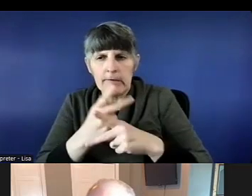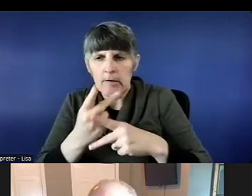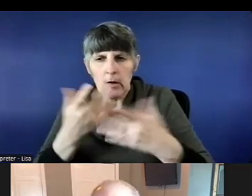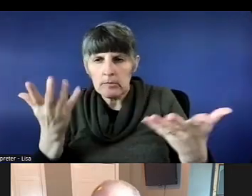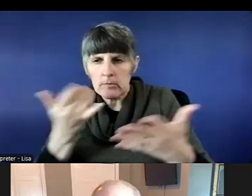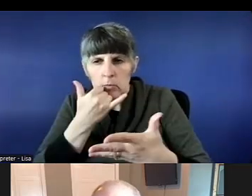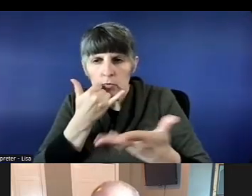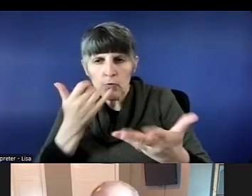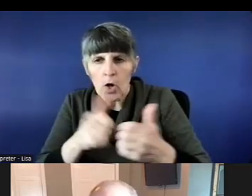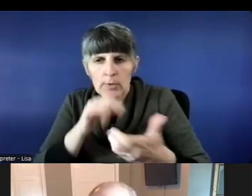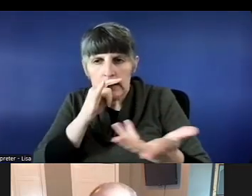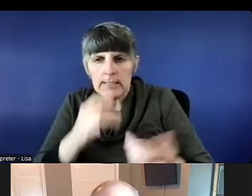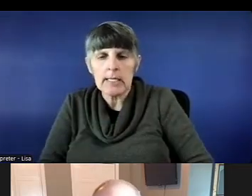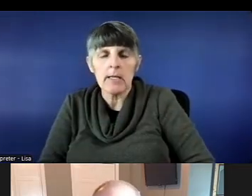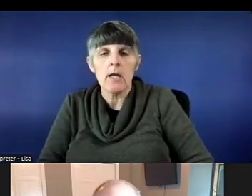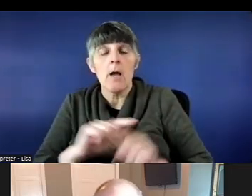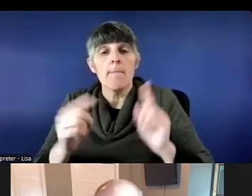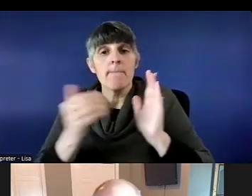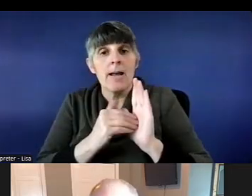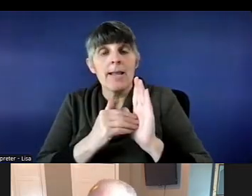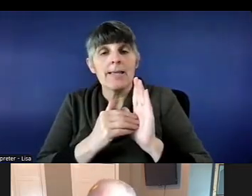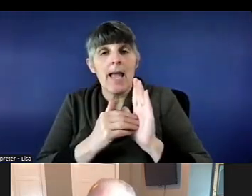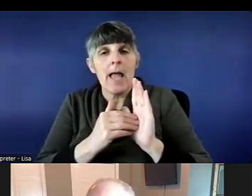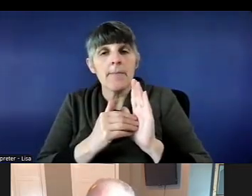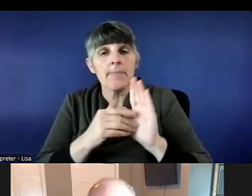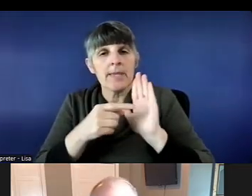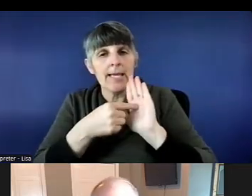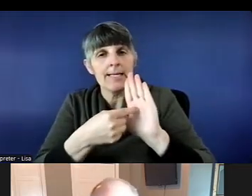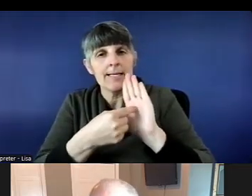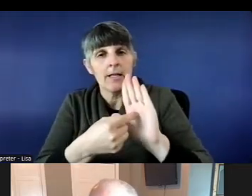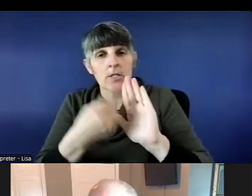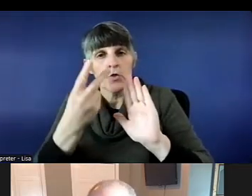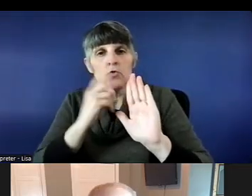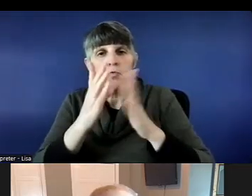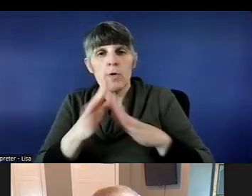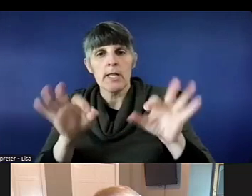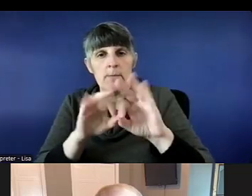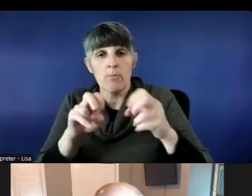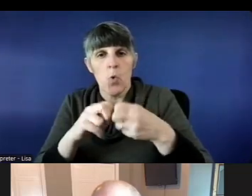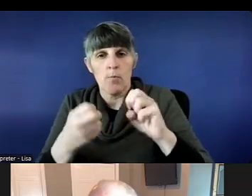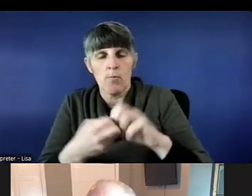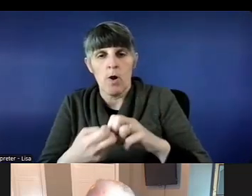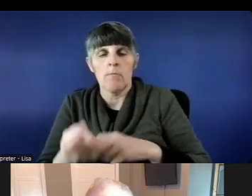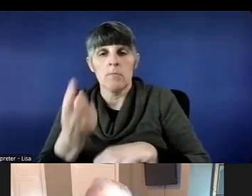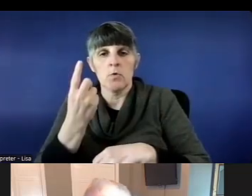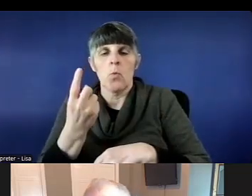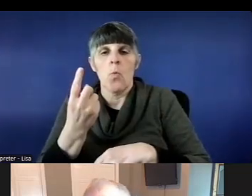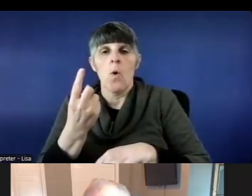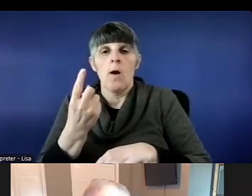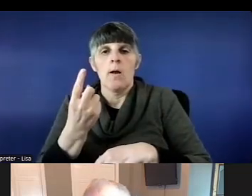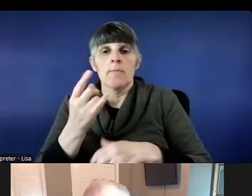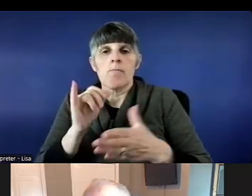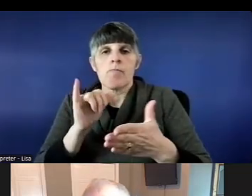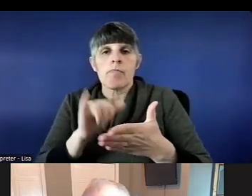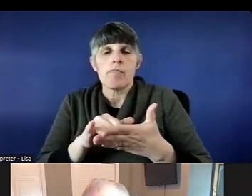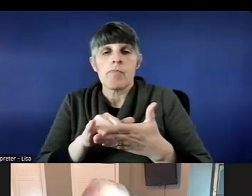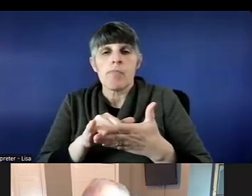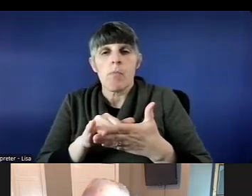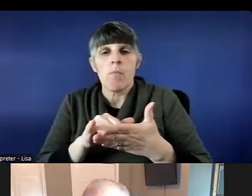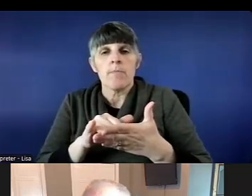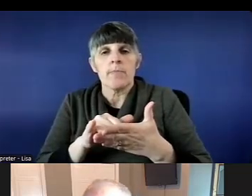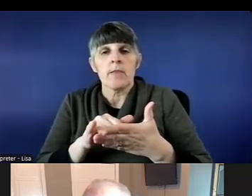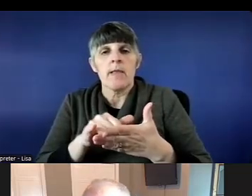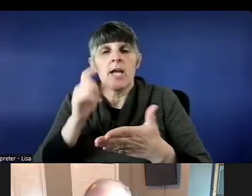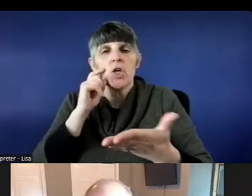going on with this kid. But again, it articulates two really important problems. One, that